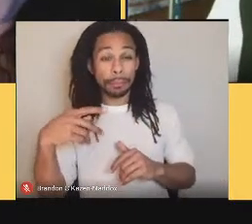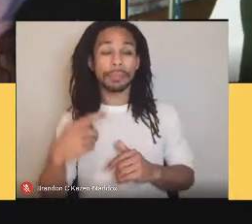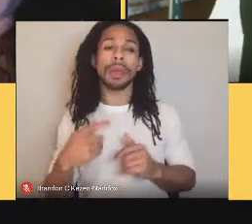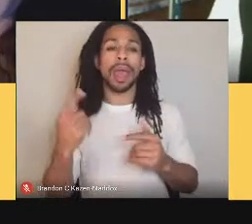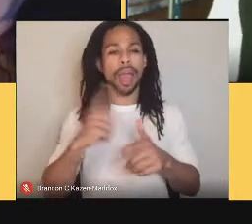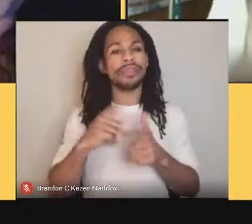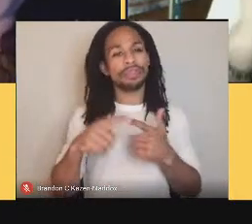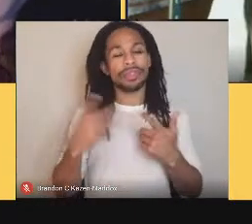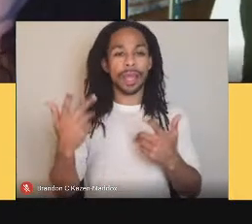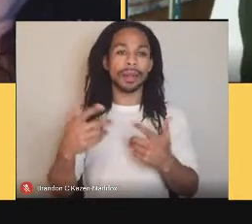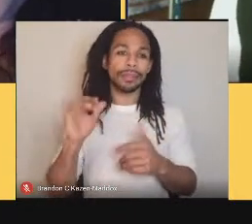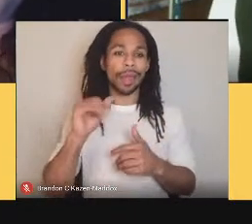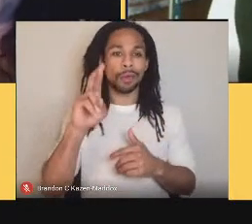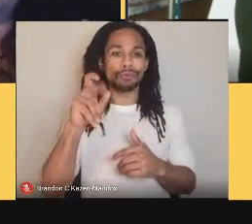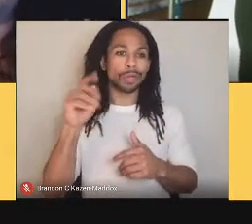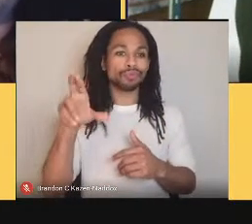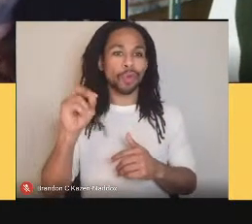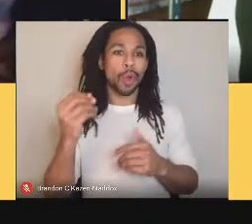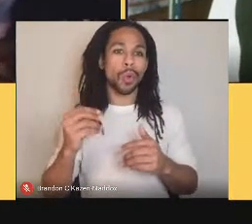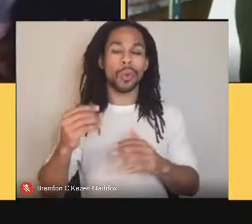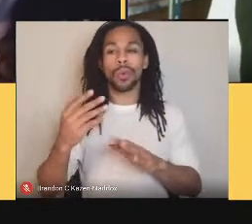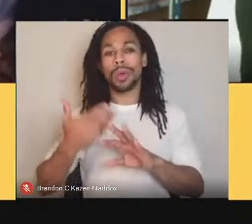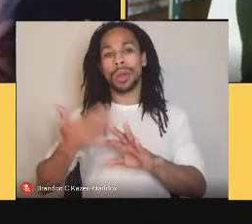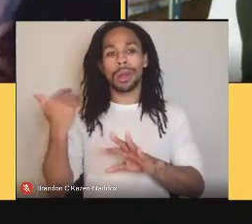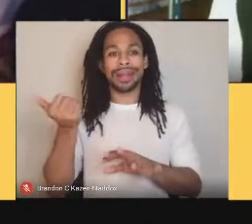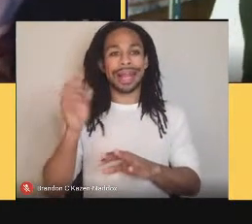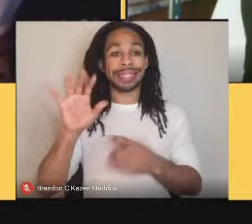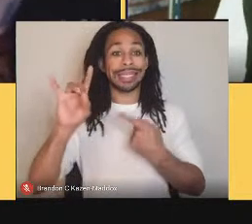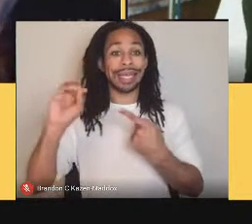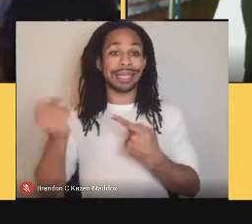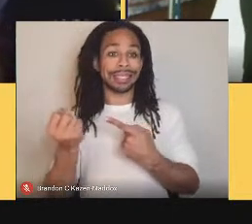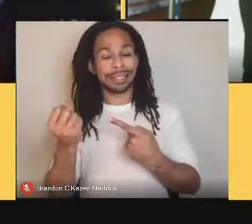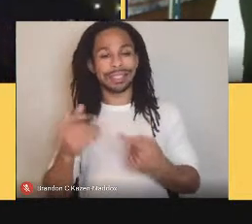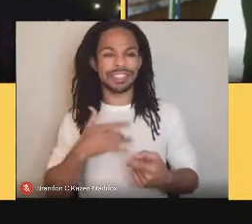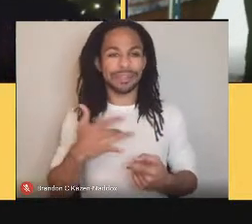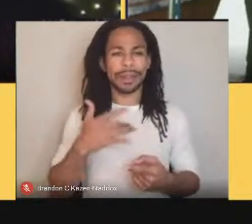just kind of happen. And we're like, that's definitely how we made it a little bit more cheerful.